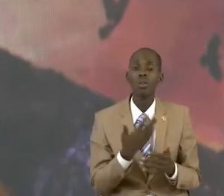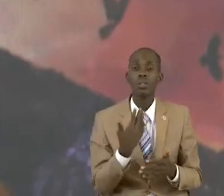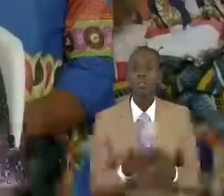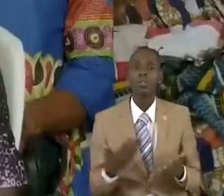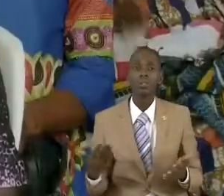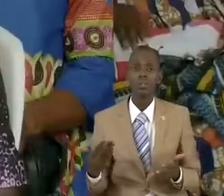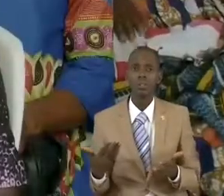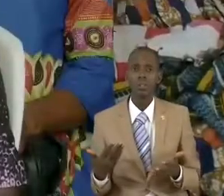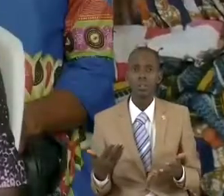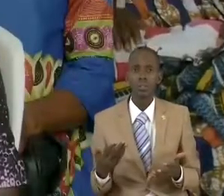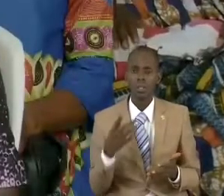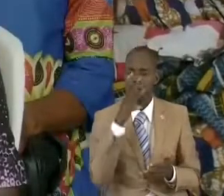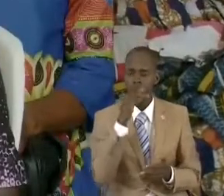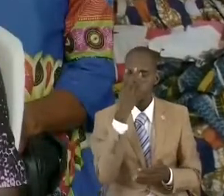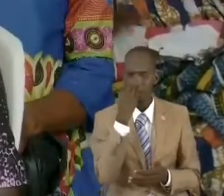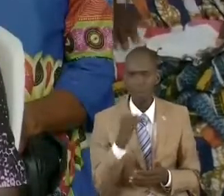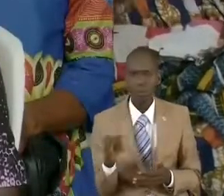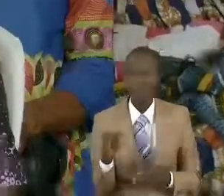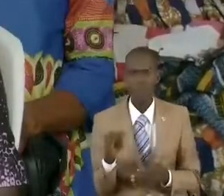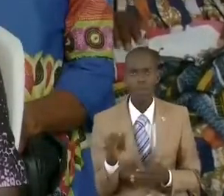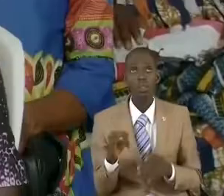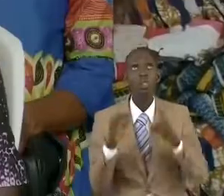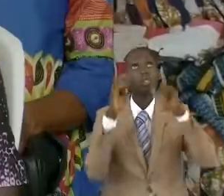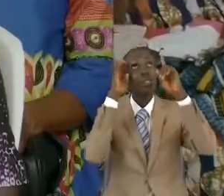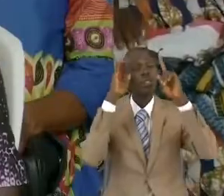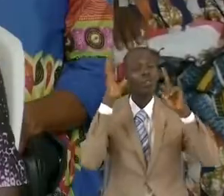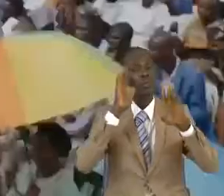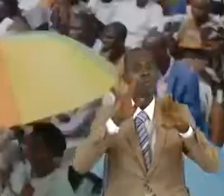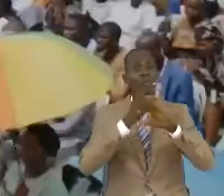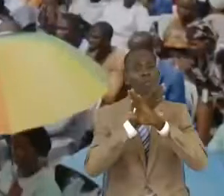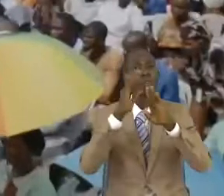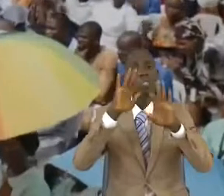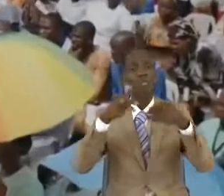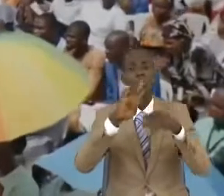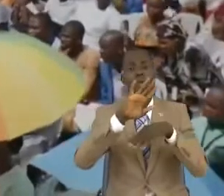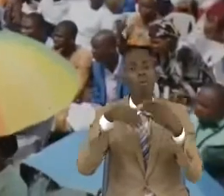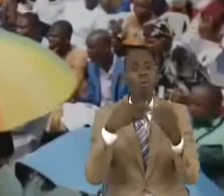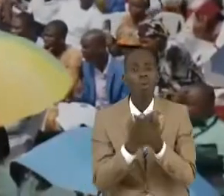there? I said he will freely give you all things.